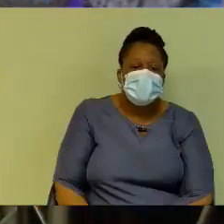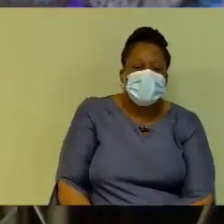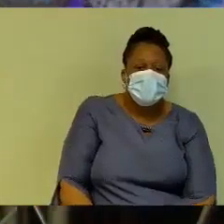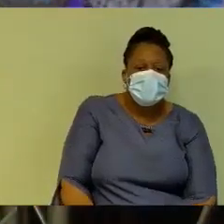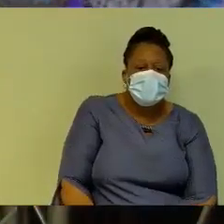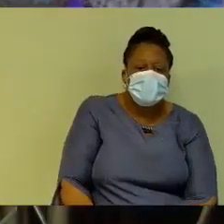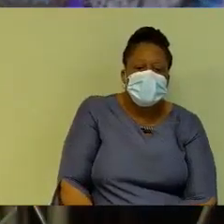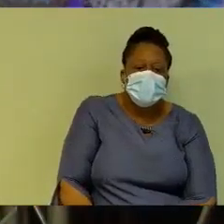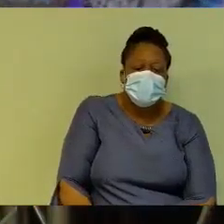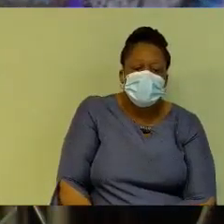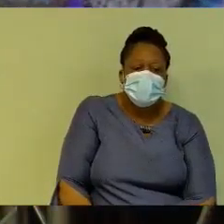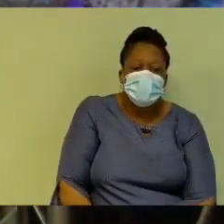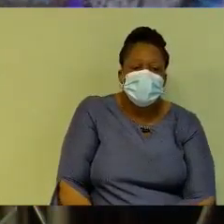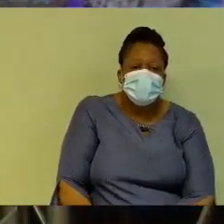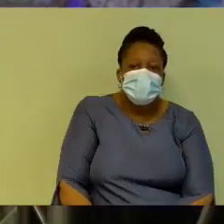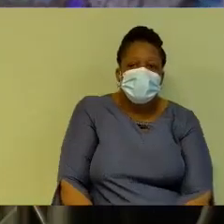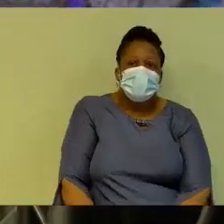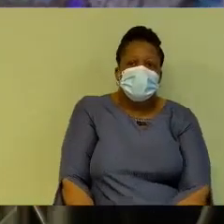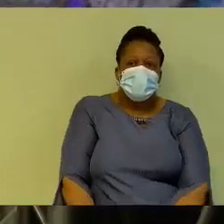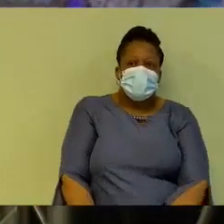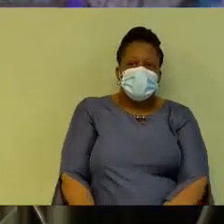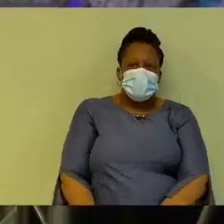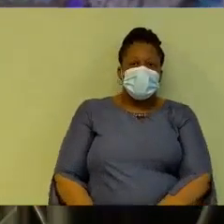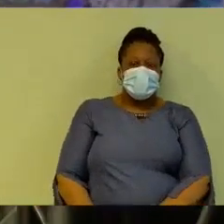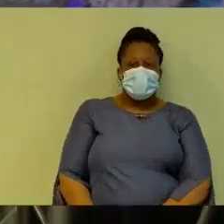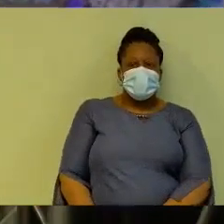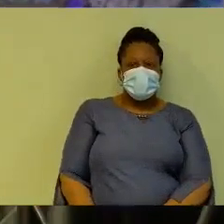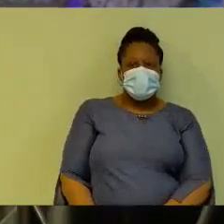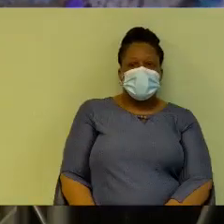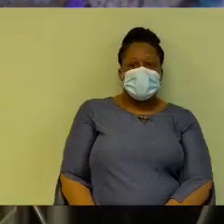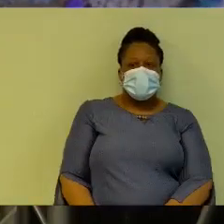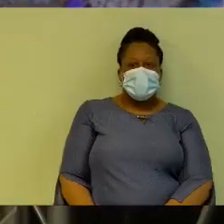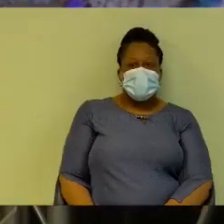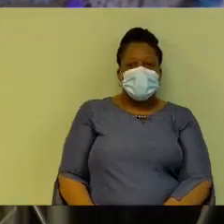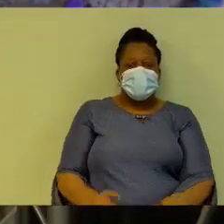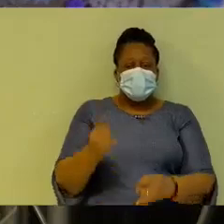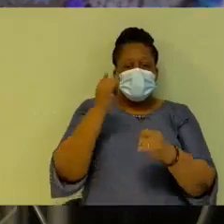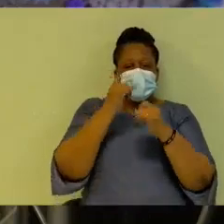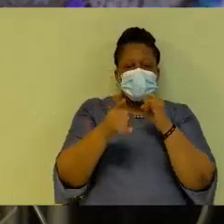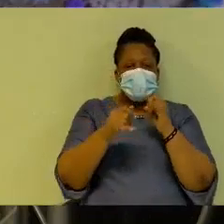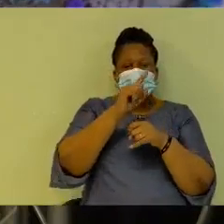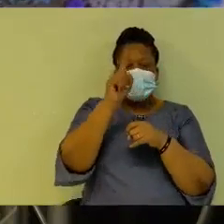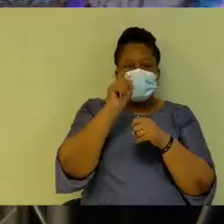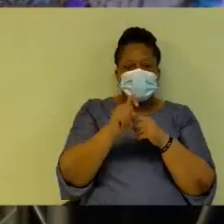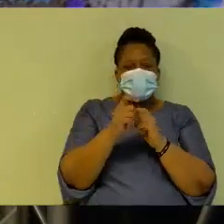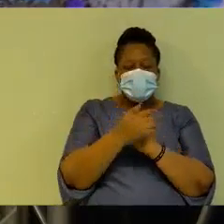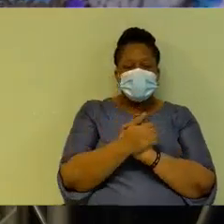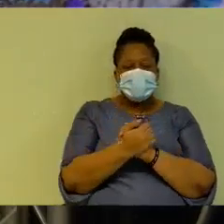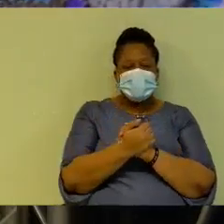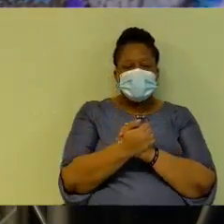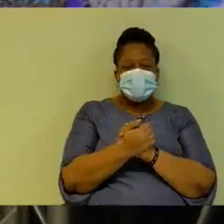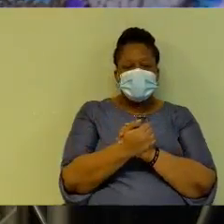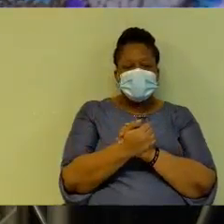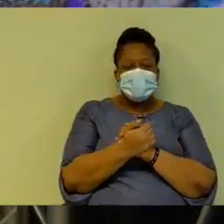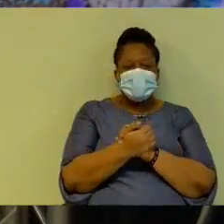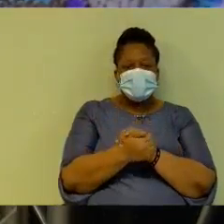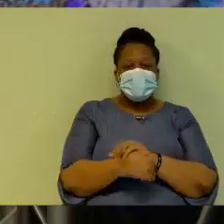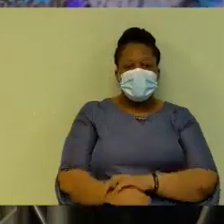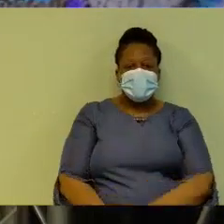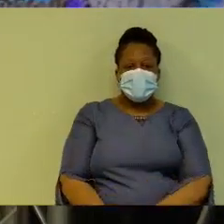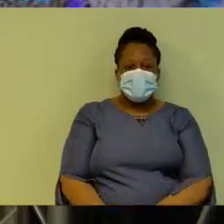Thank you, Dr. Wilkinson. This brings us to our last question for the day, and it goes to